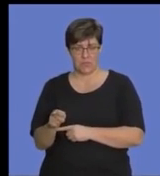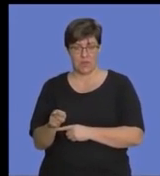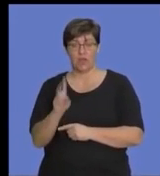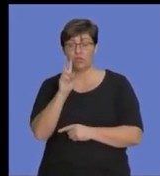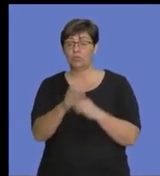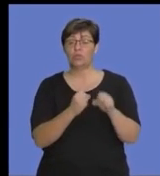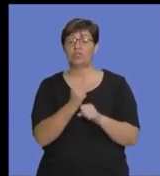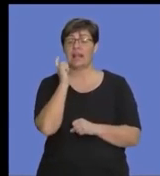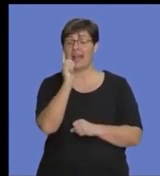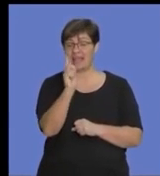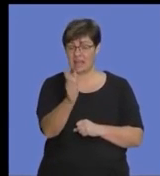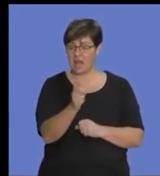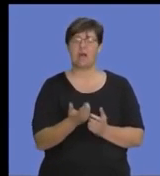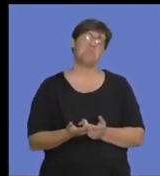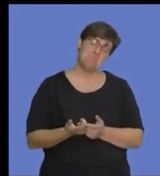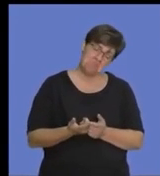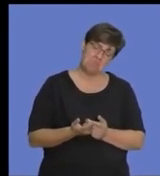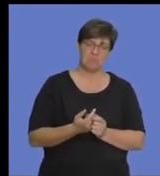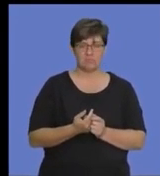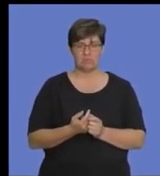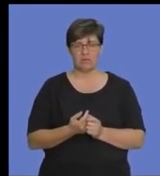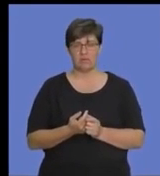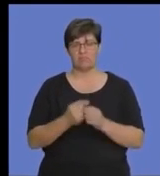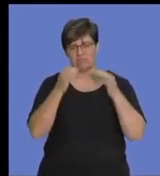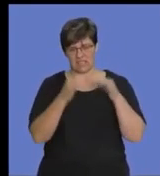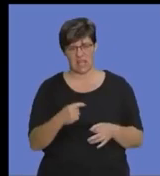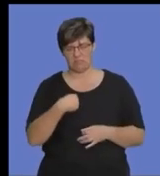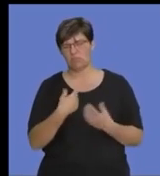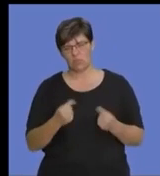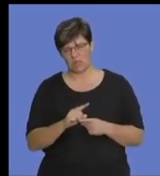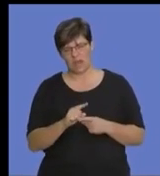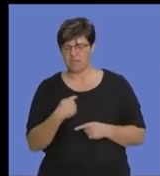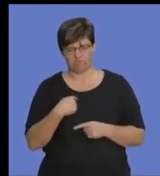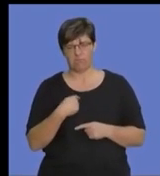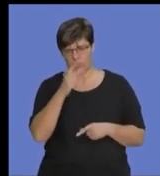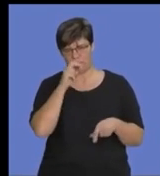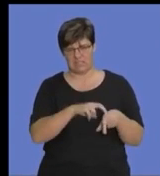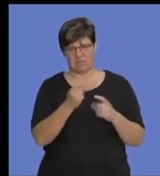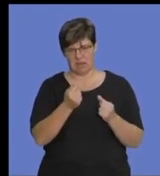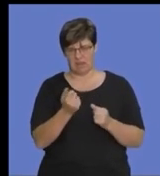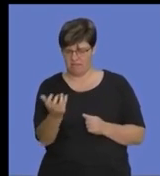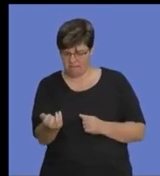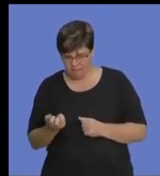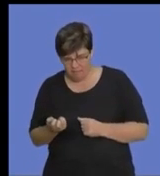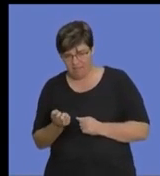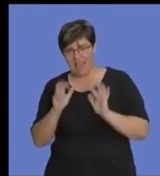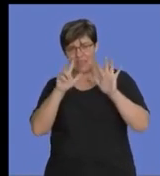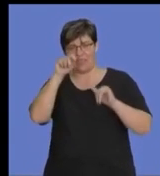5,000. Another 2 years later, she decides to also do what? To withdraw